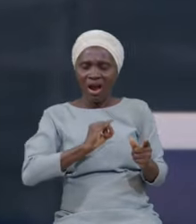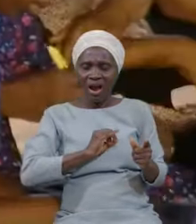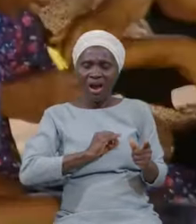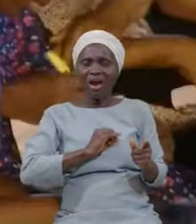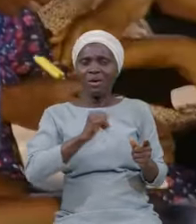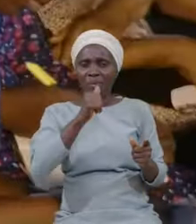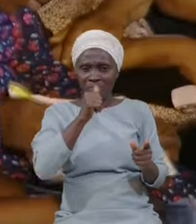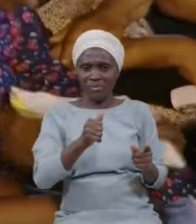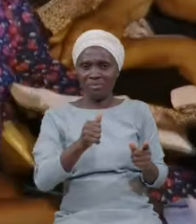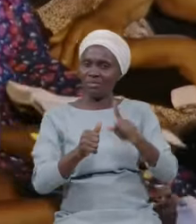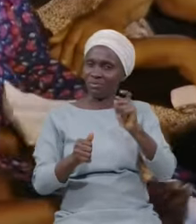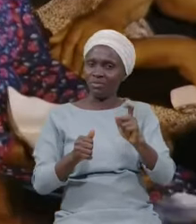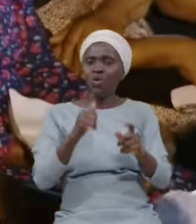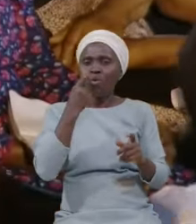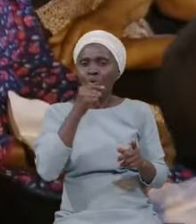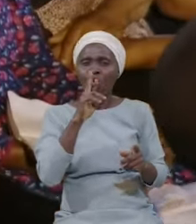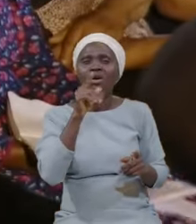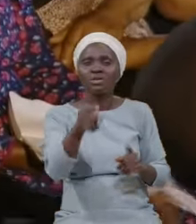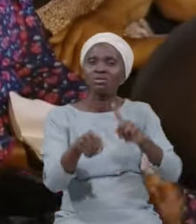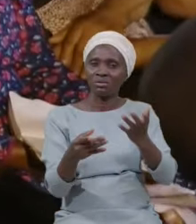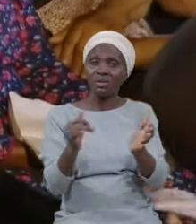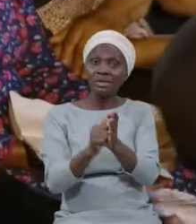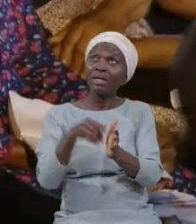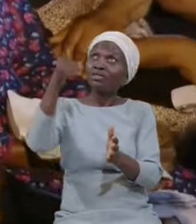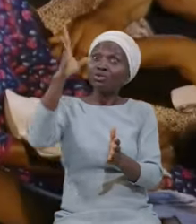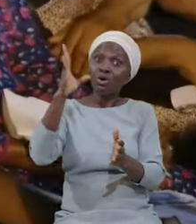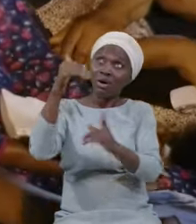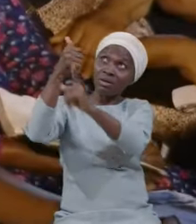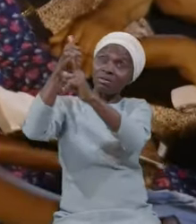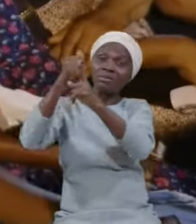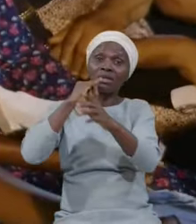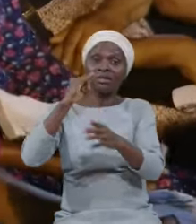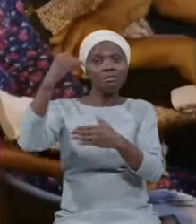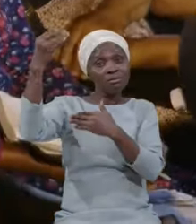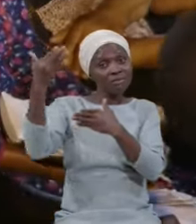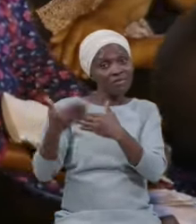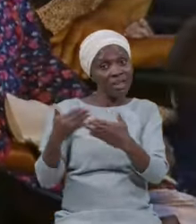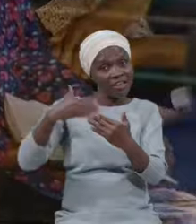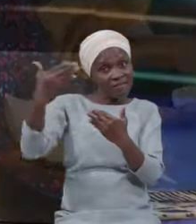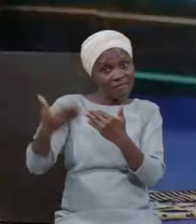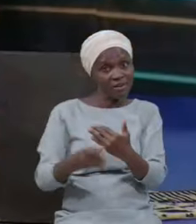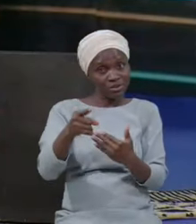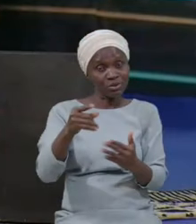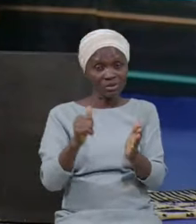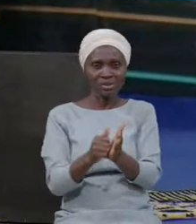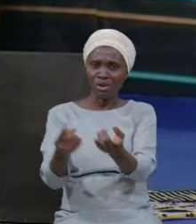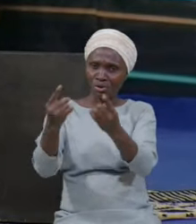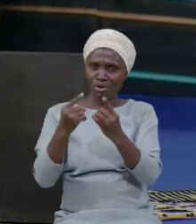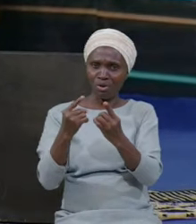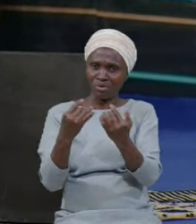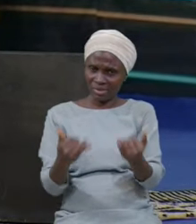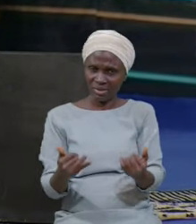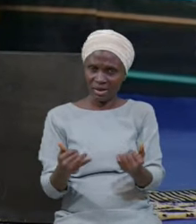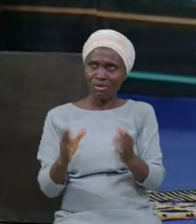of the heavens and the earth, will call us and say, come now, let's talk together. He didn't just